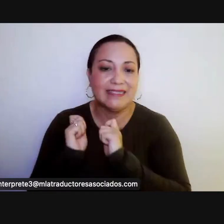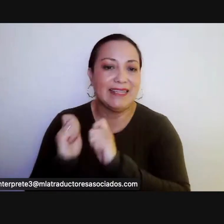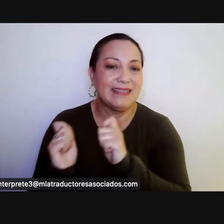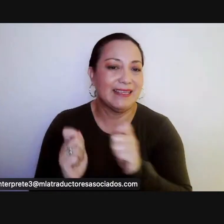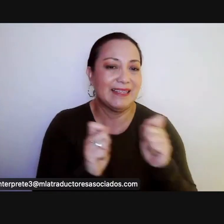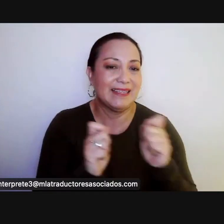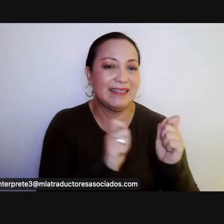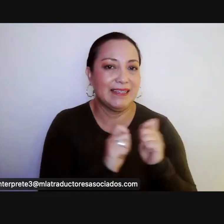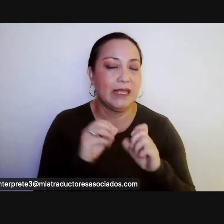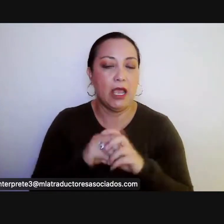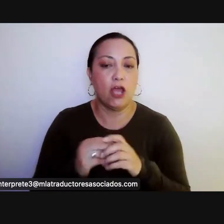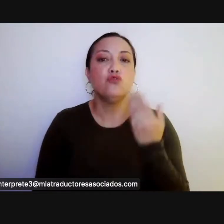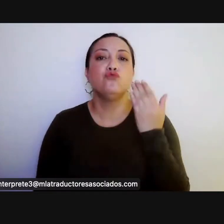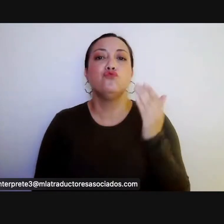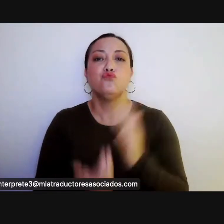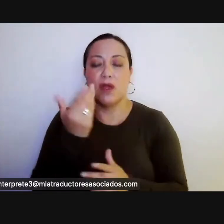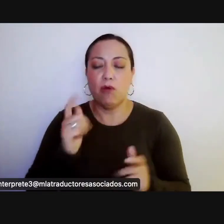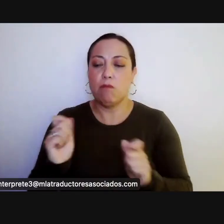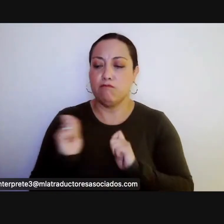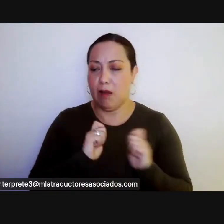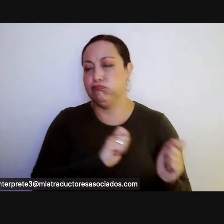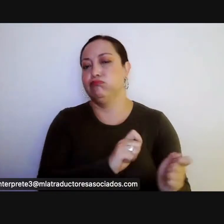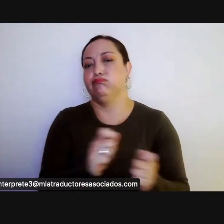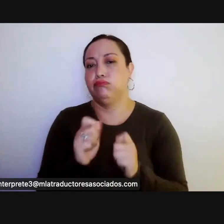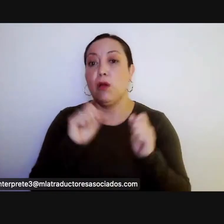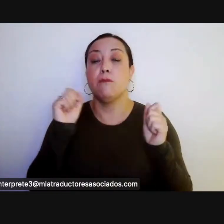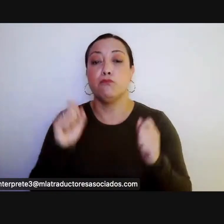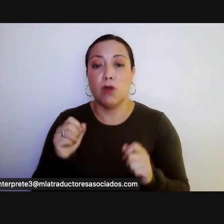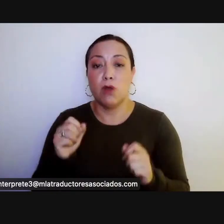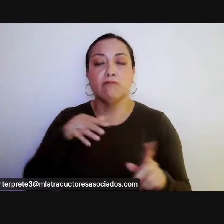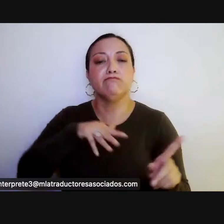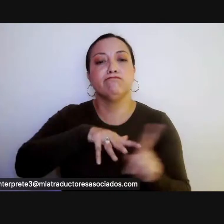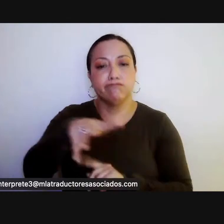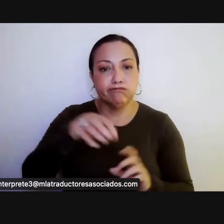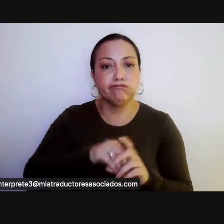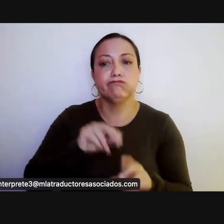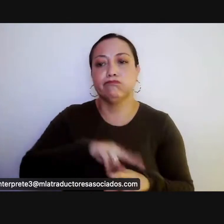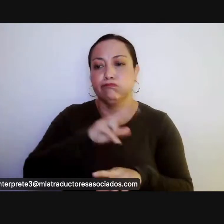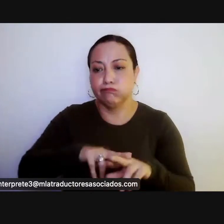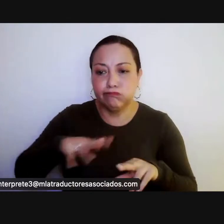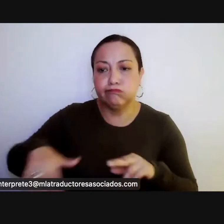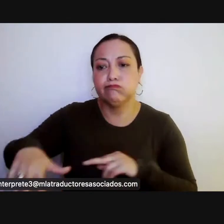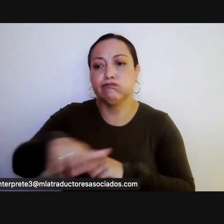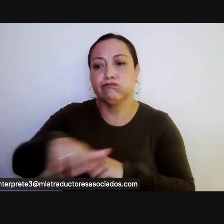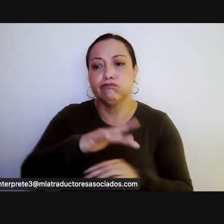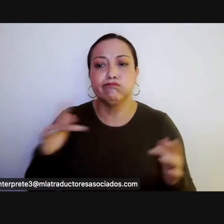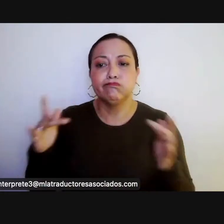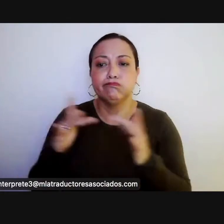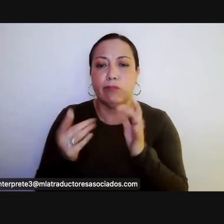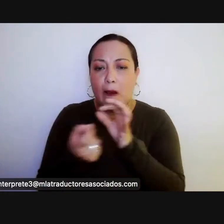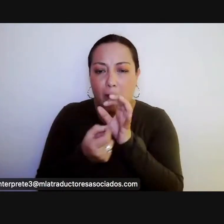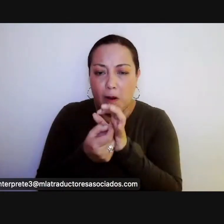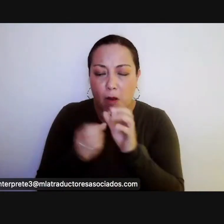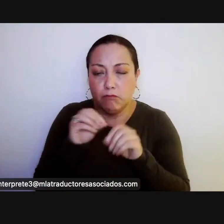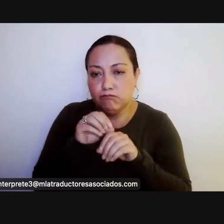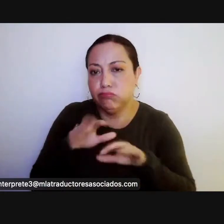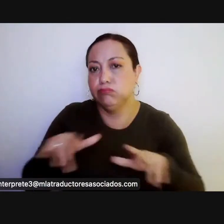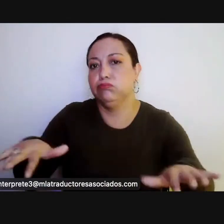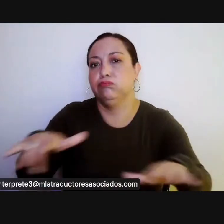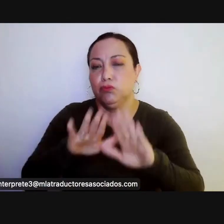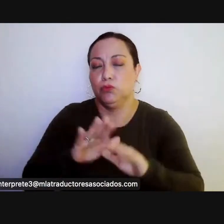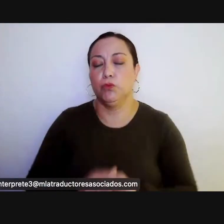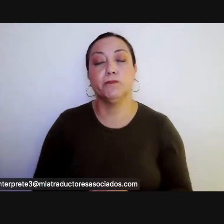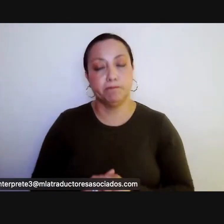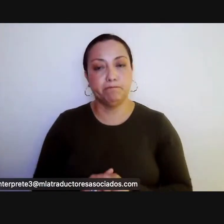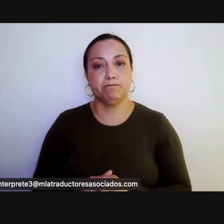reserves and contact between species that is changing the natural dynamics